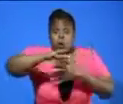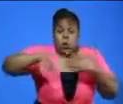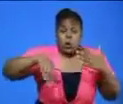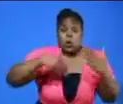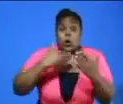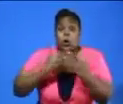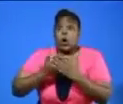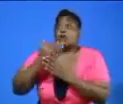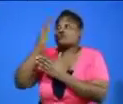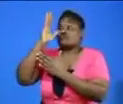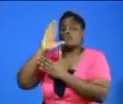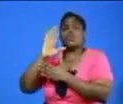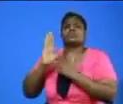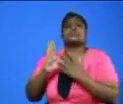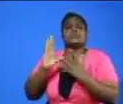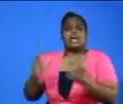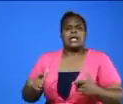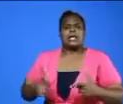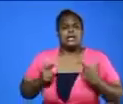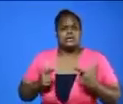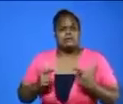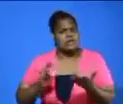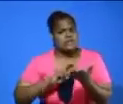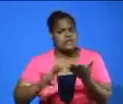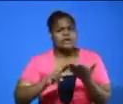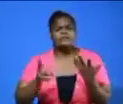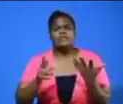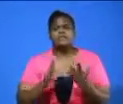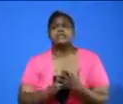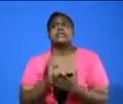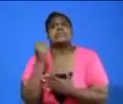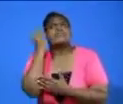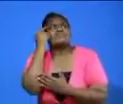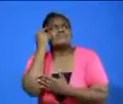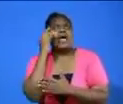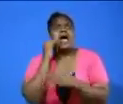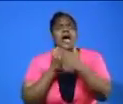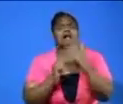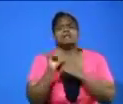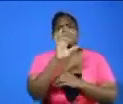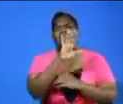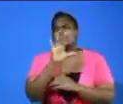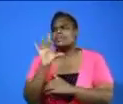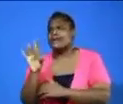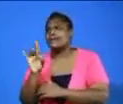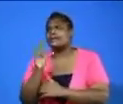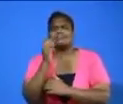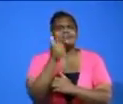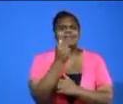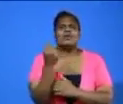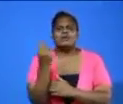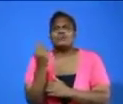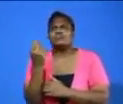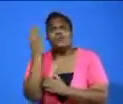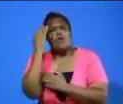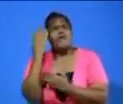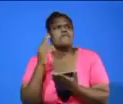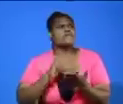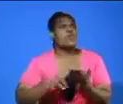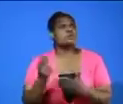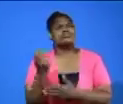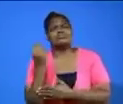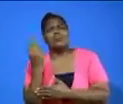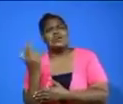parts to dwell in." Could you find the text for me, son? I think it's Isaiah 58. I think it's 10 or 11. I know verse 12,